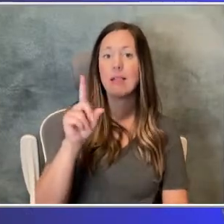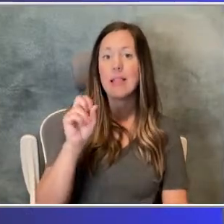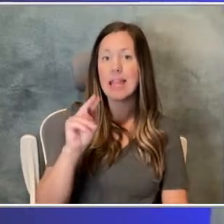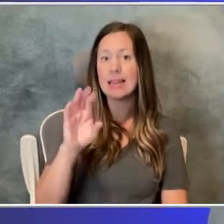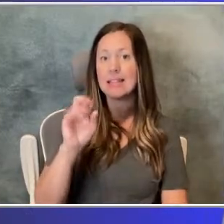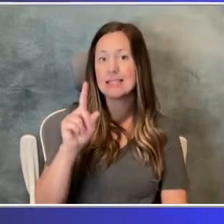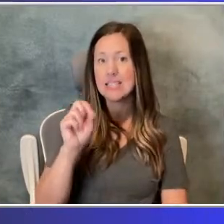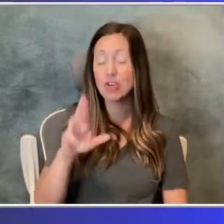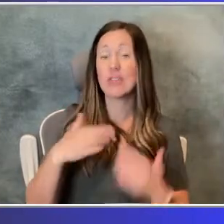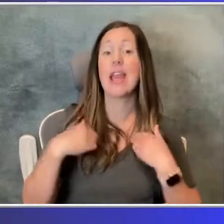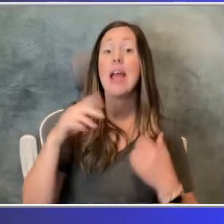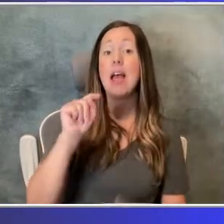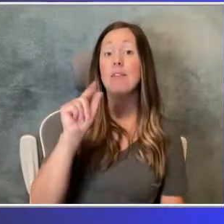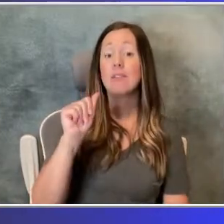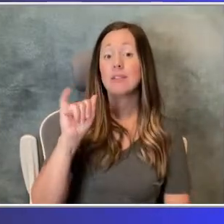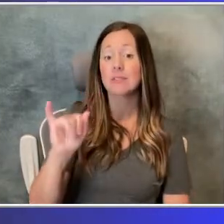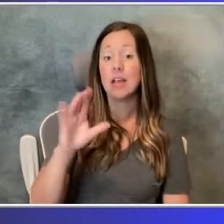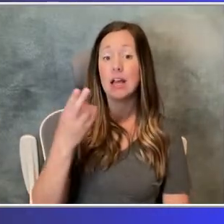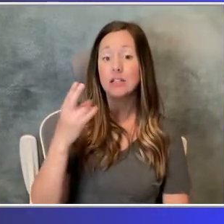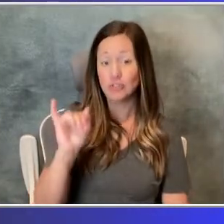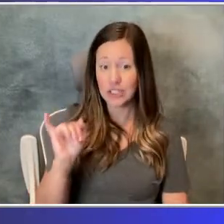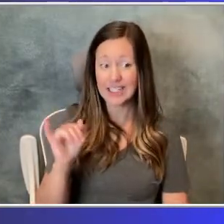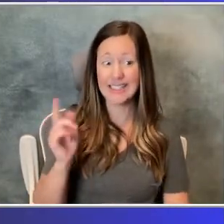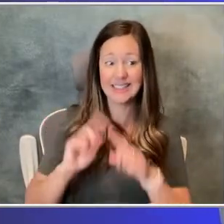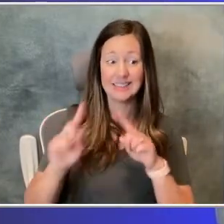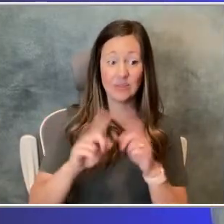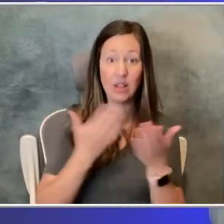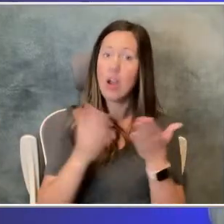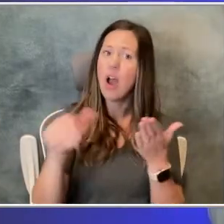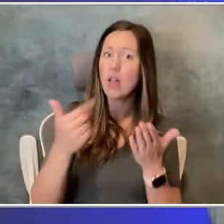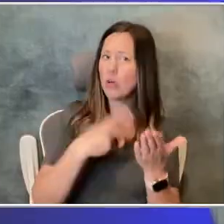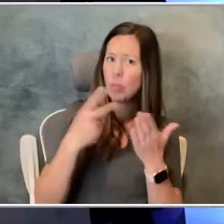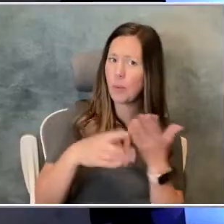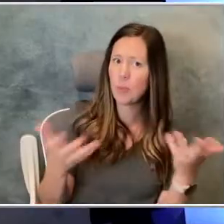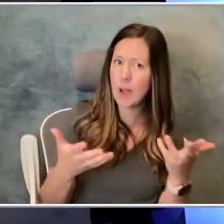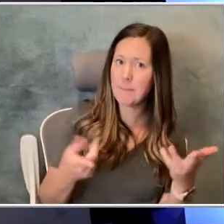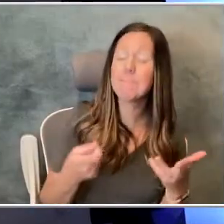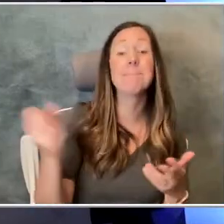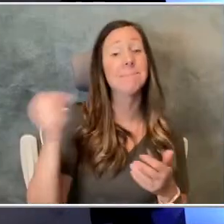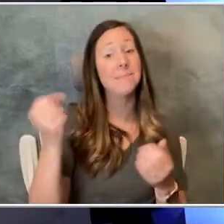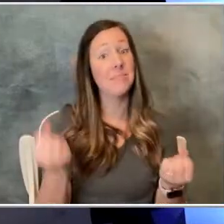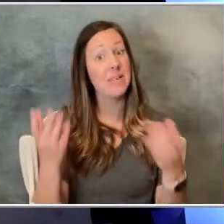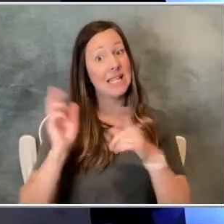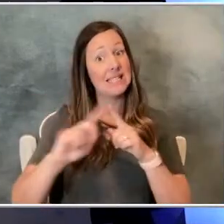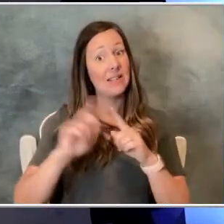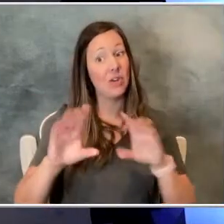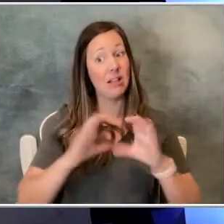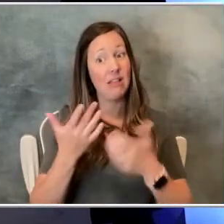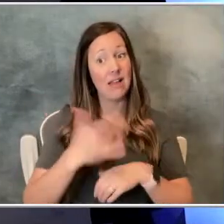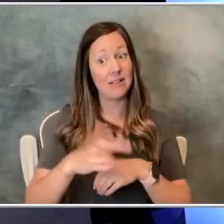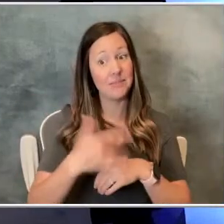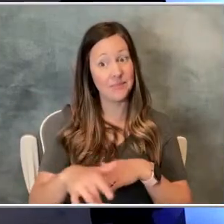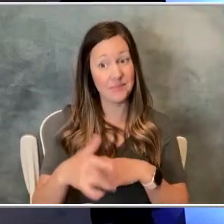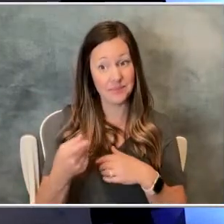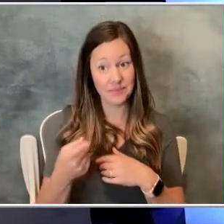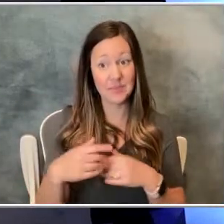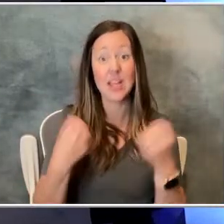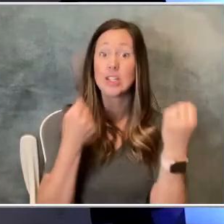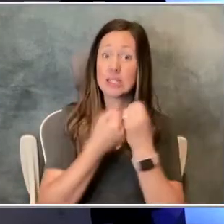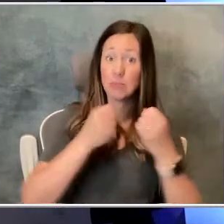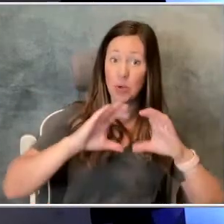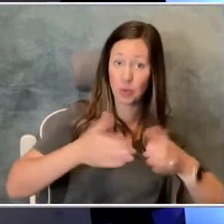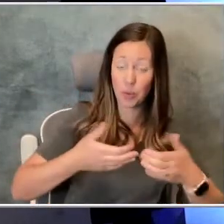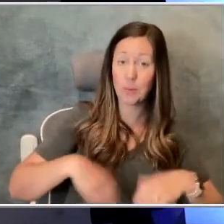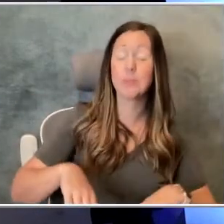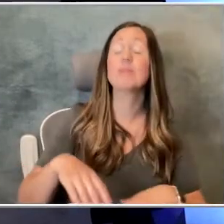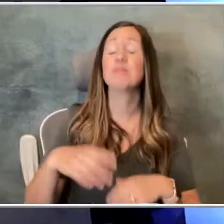and you know better for the Landon Center. What other programs are there? Yeah, lots of different classes that are out there. So there are support groups and caregiver support